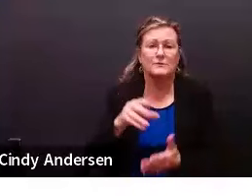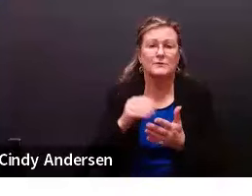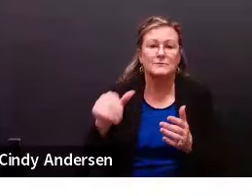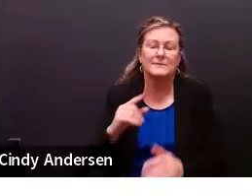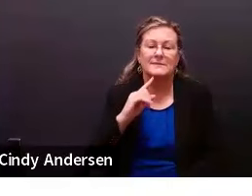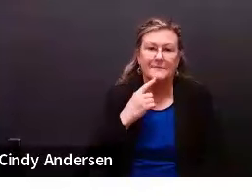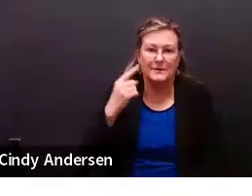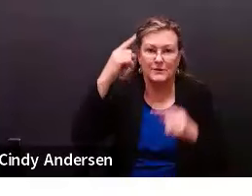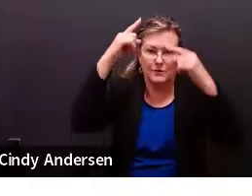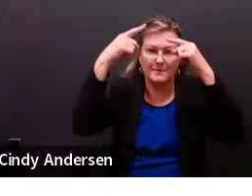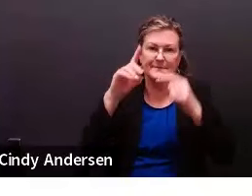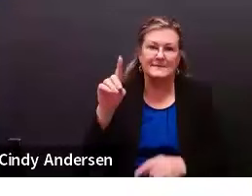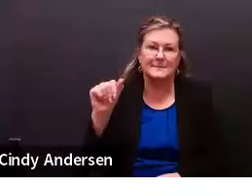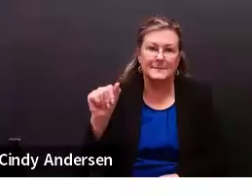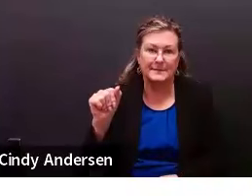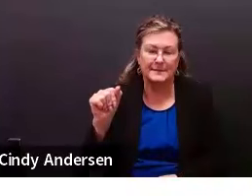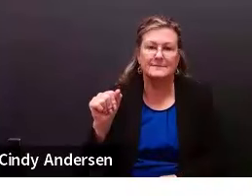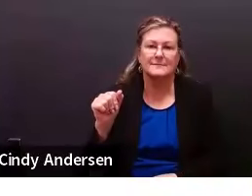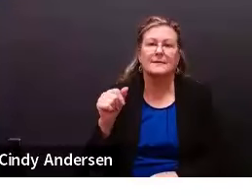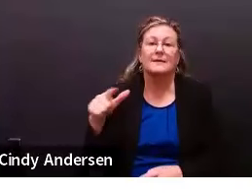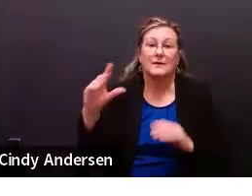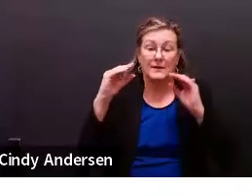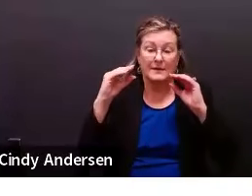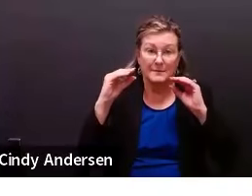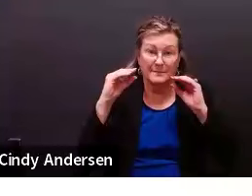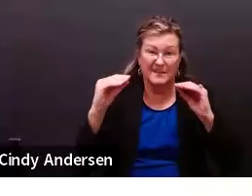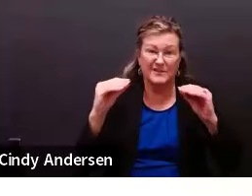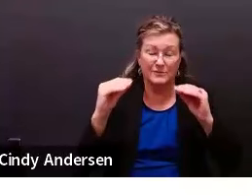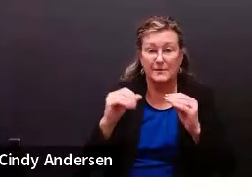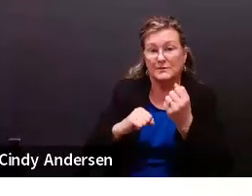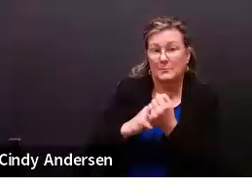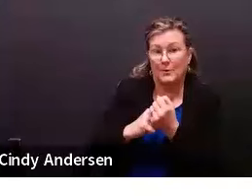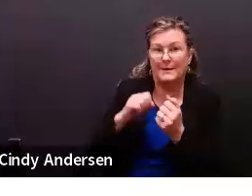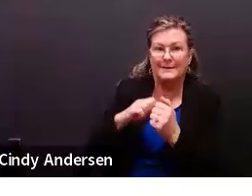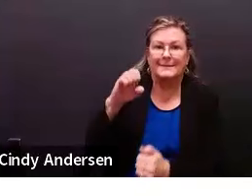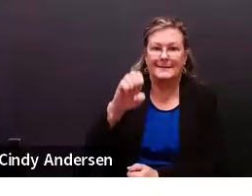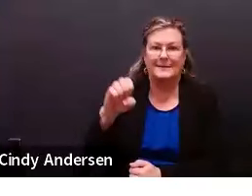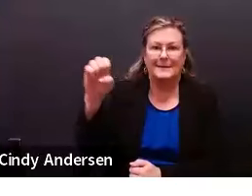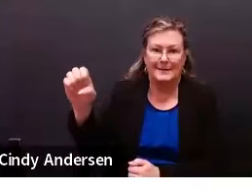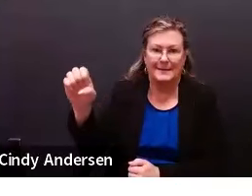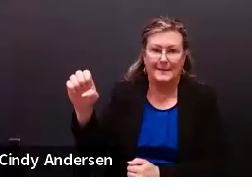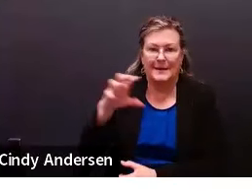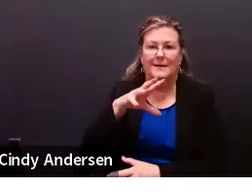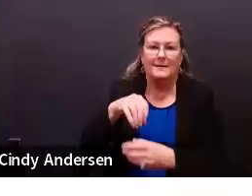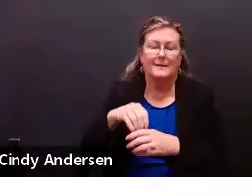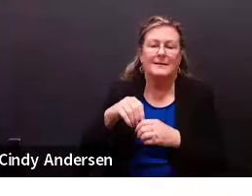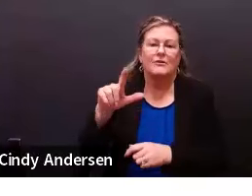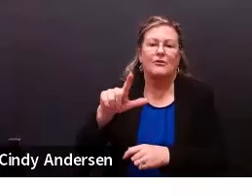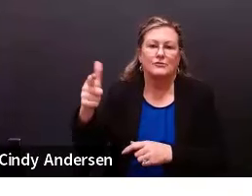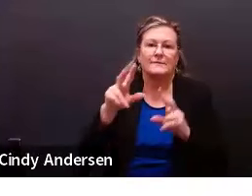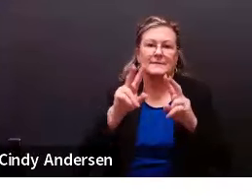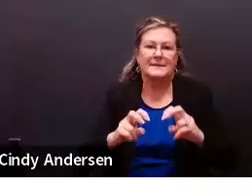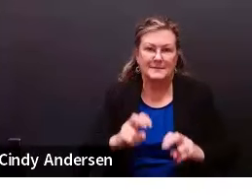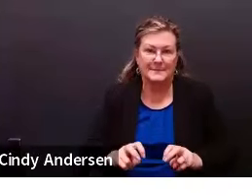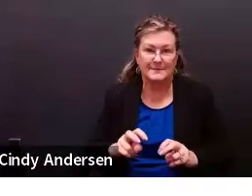significant cognitive disabilities who are receiving instructional support in our essential elements and participate in alternate assessments.